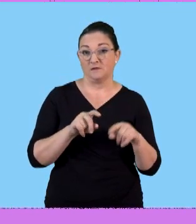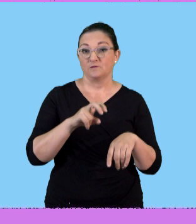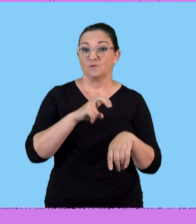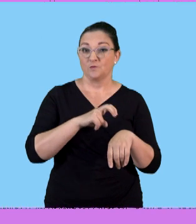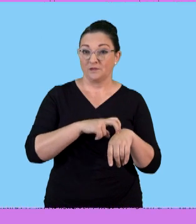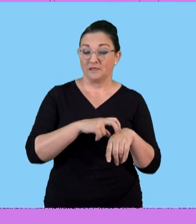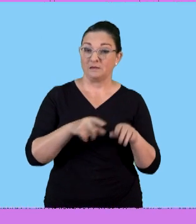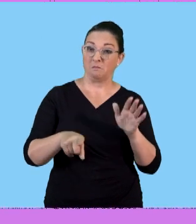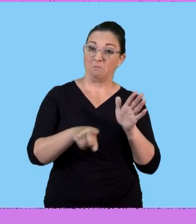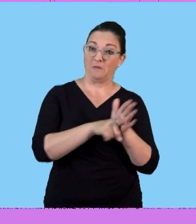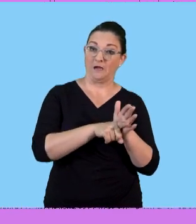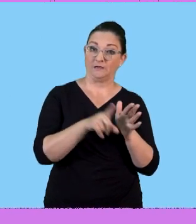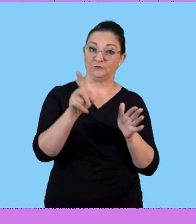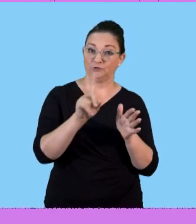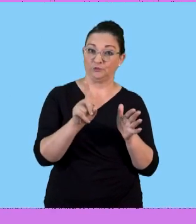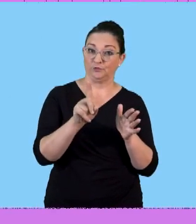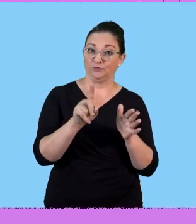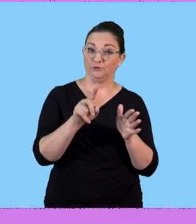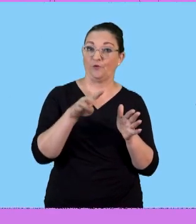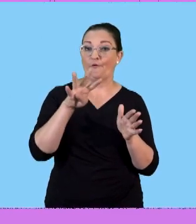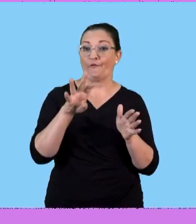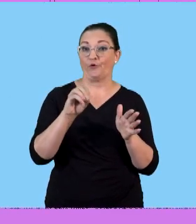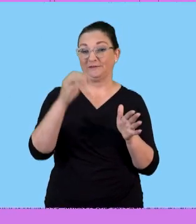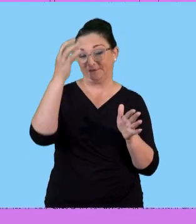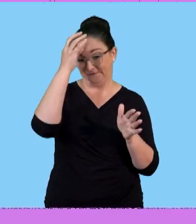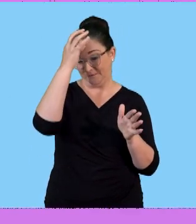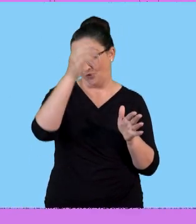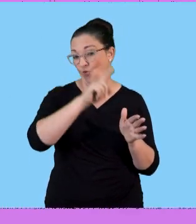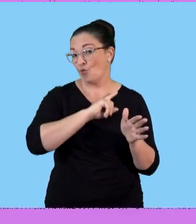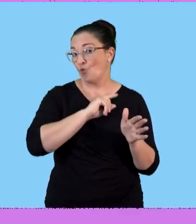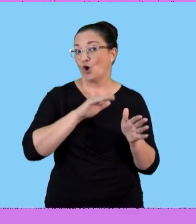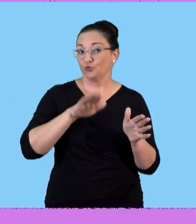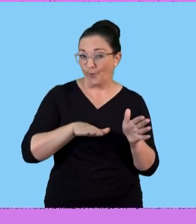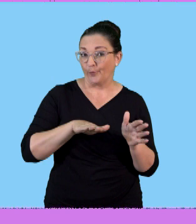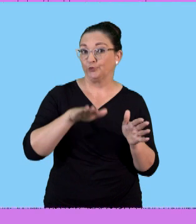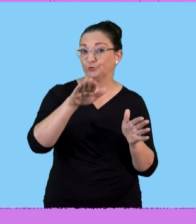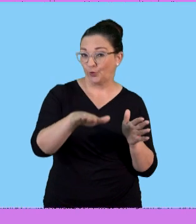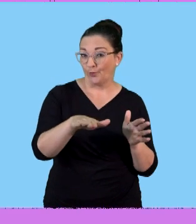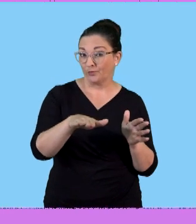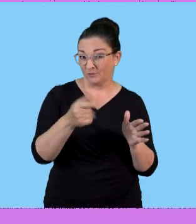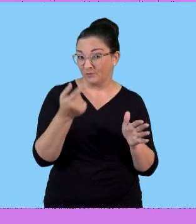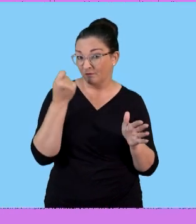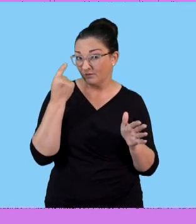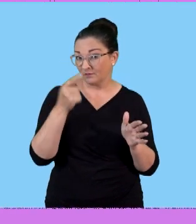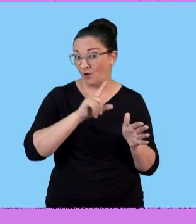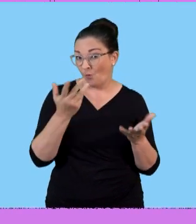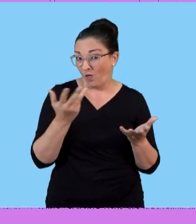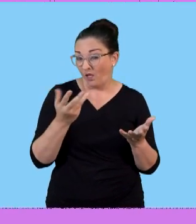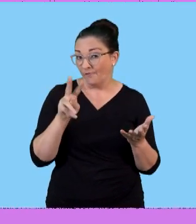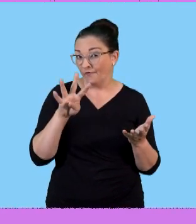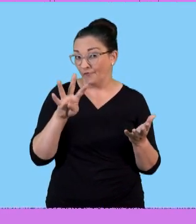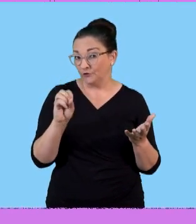also then minus the 40 minutes for the stops. Guys, do you know where I'm getting the 40 minutes